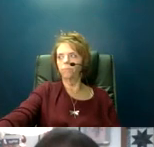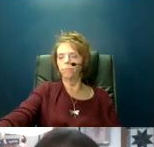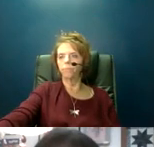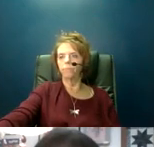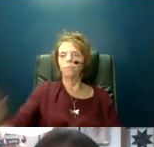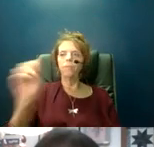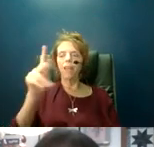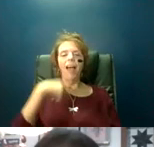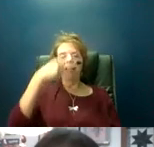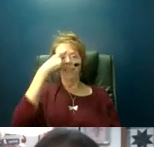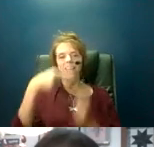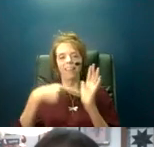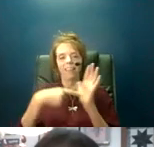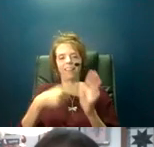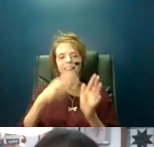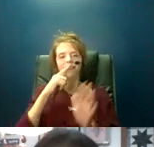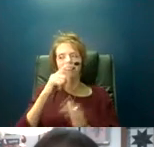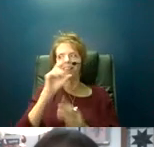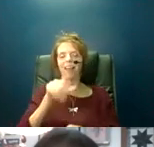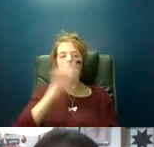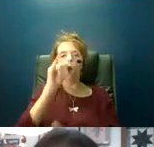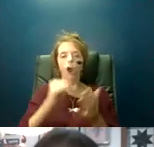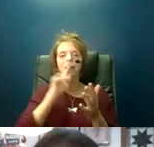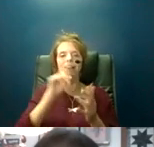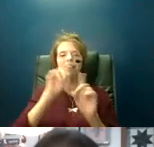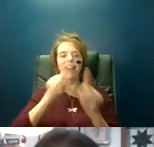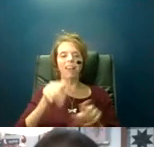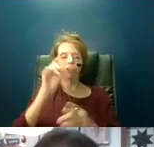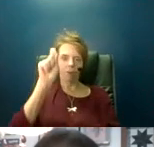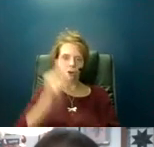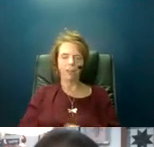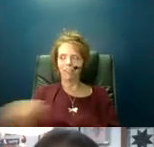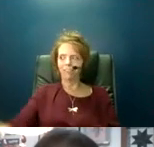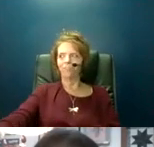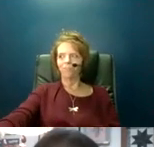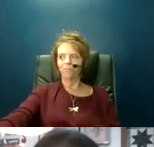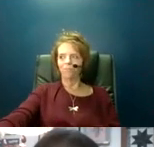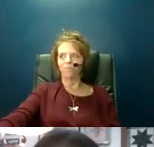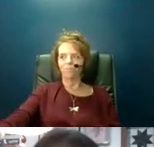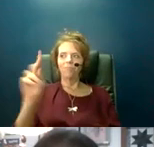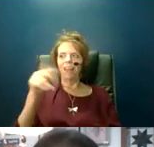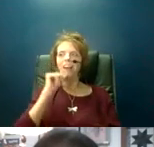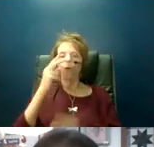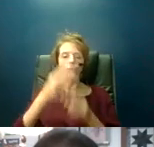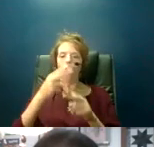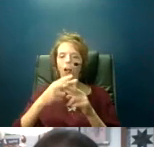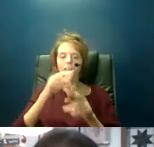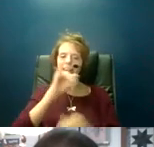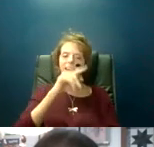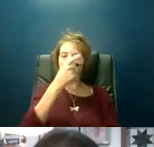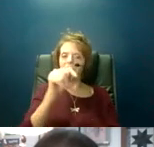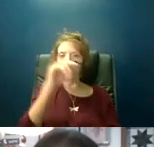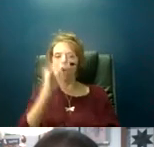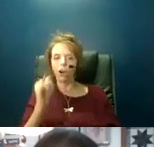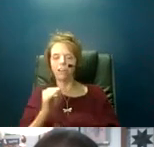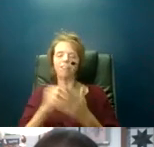I think this is the answer. Arts is the answer, period. I don't call it the arts. Gets in a lot of